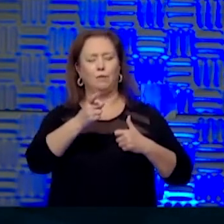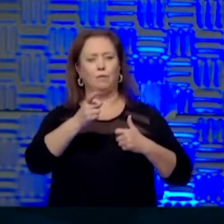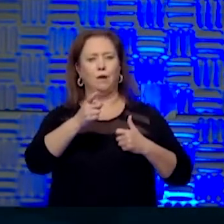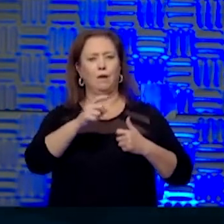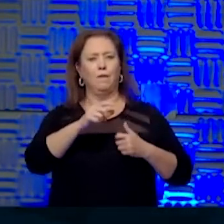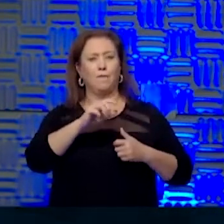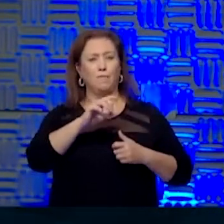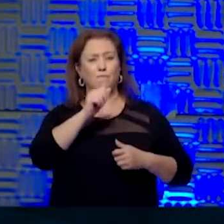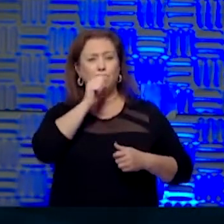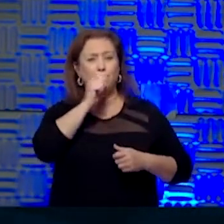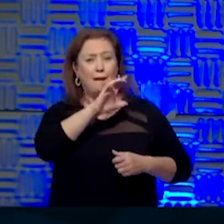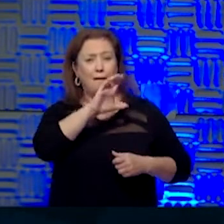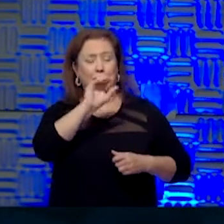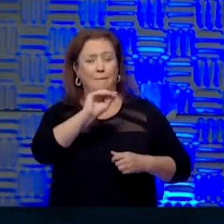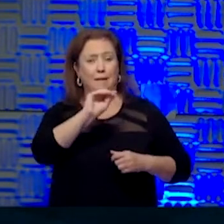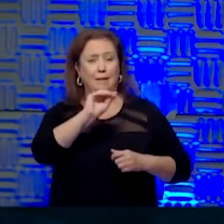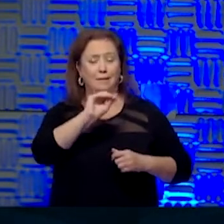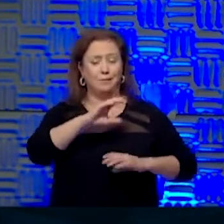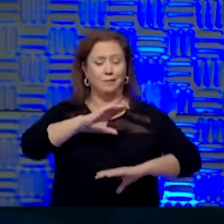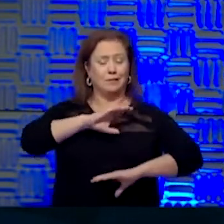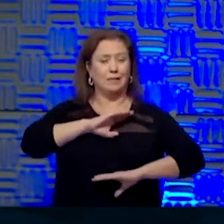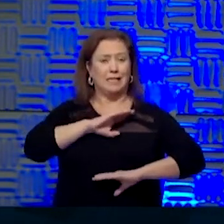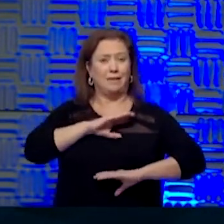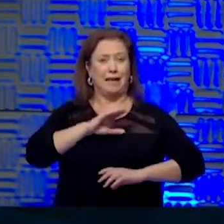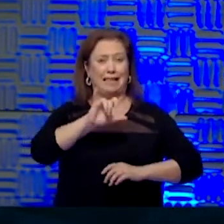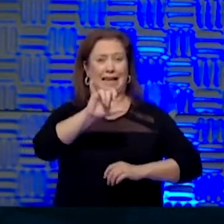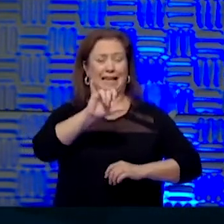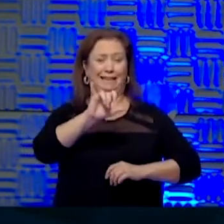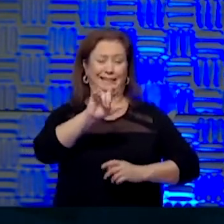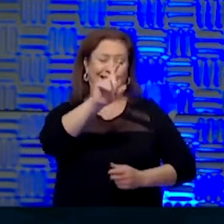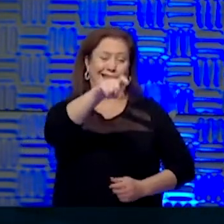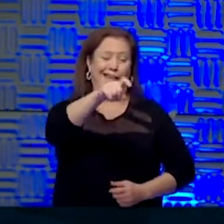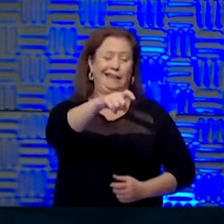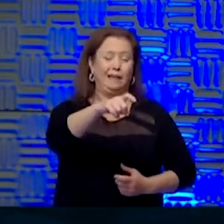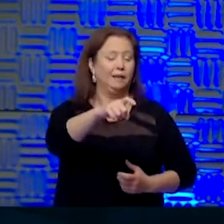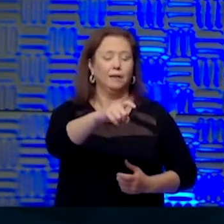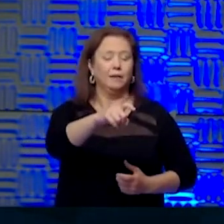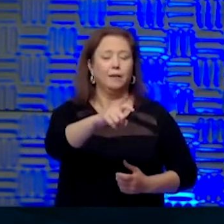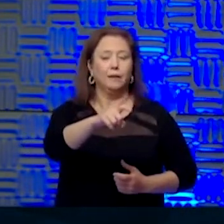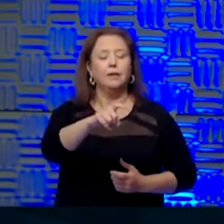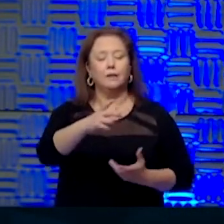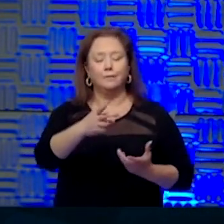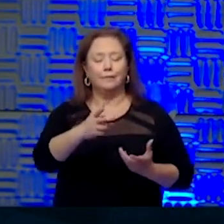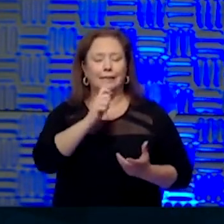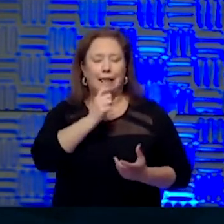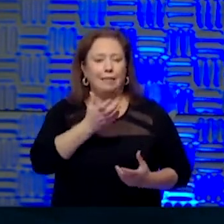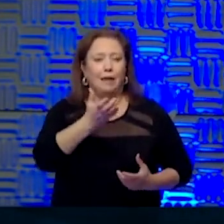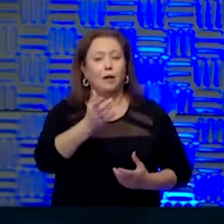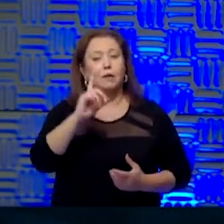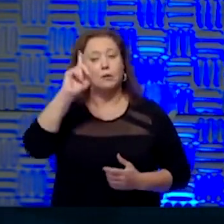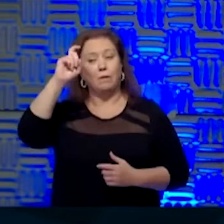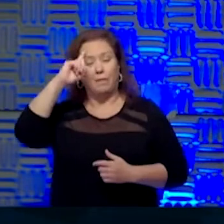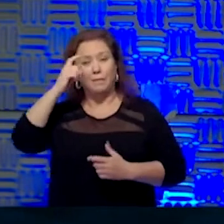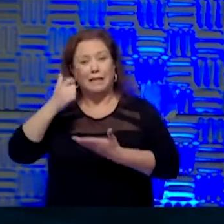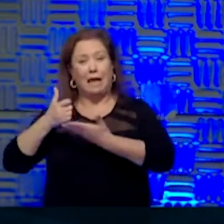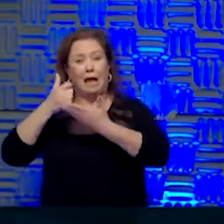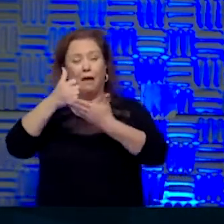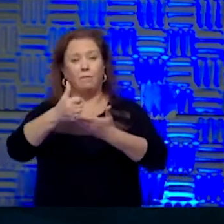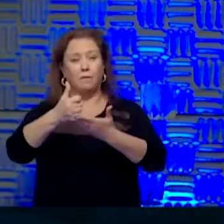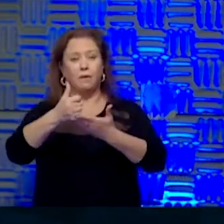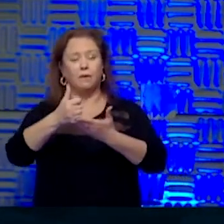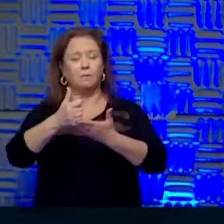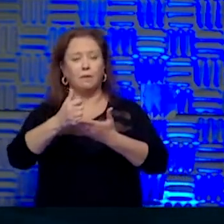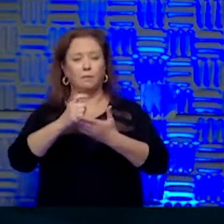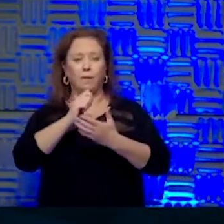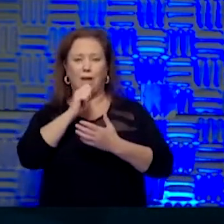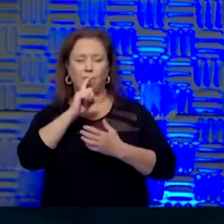private sector to fill that need. And government has played a role in that regard for a long time, but we haven't been as successful as we needed to